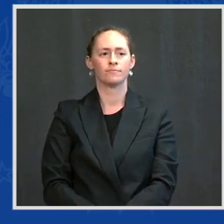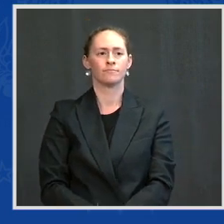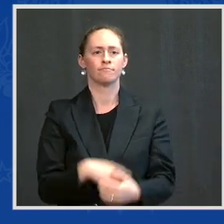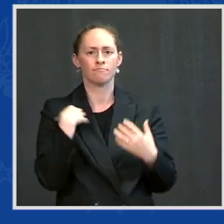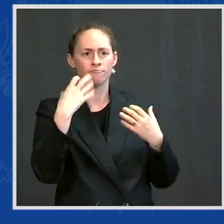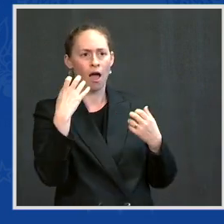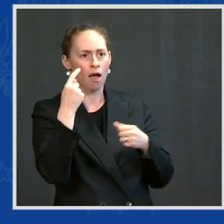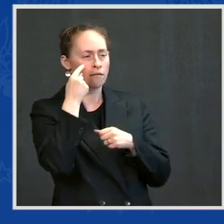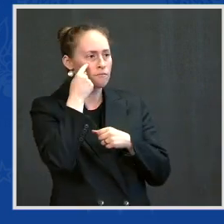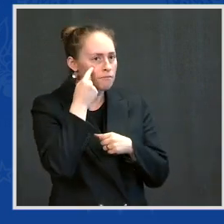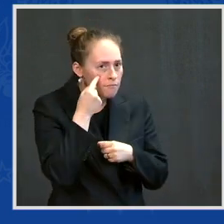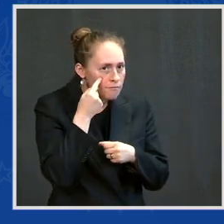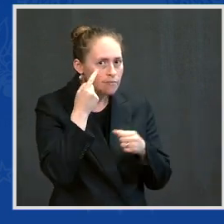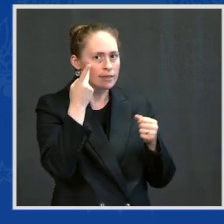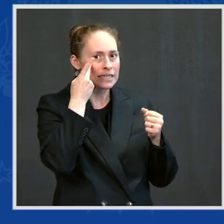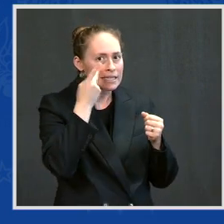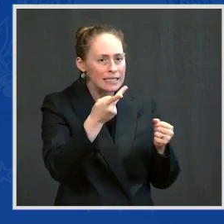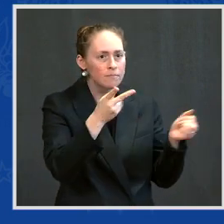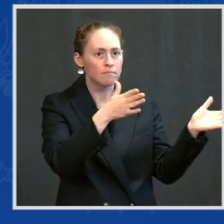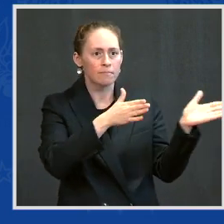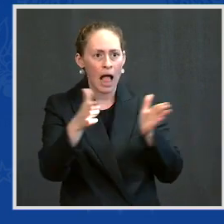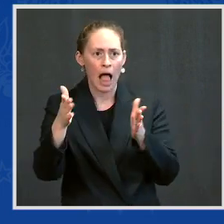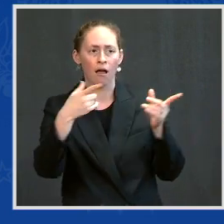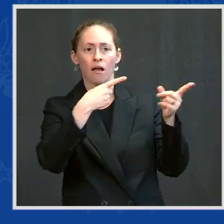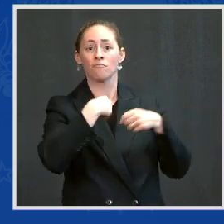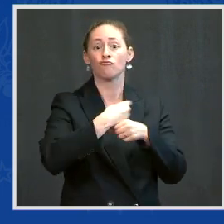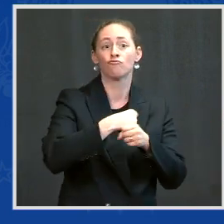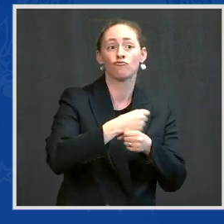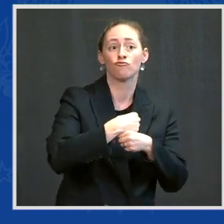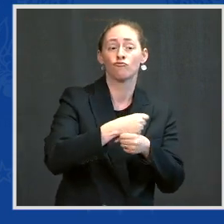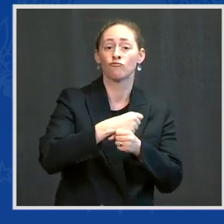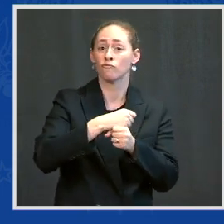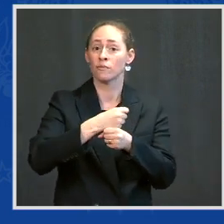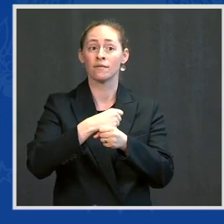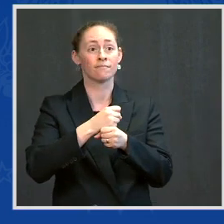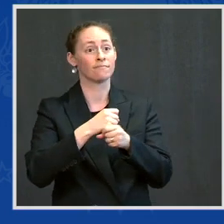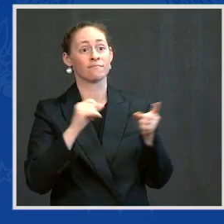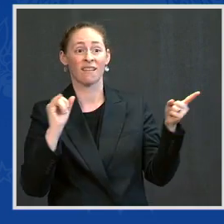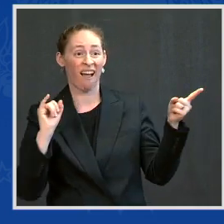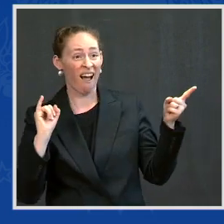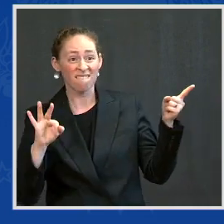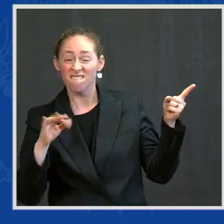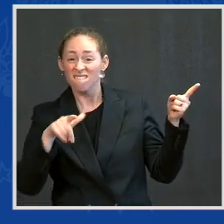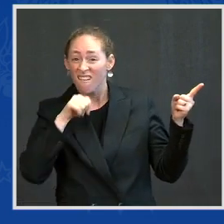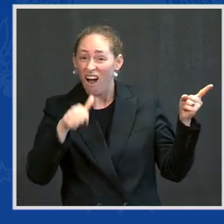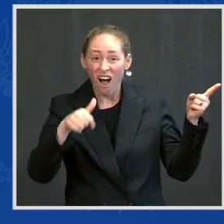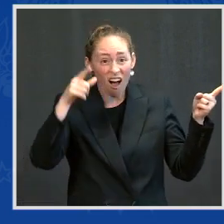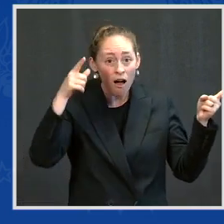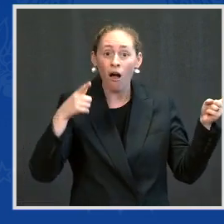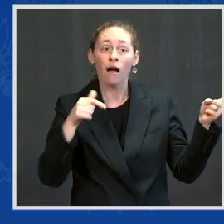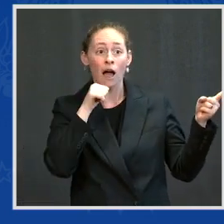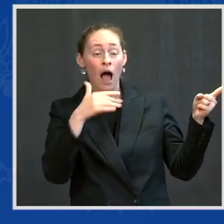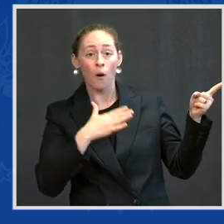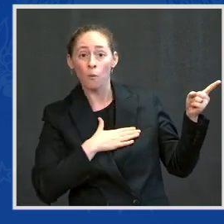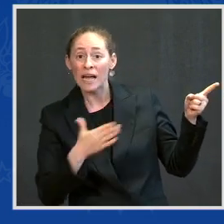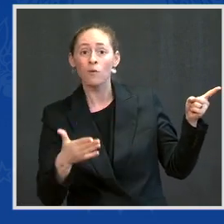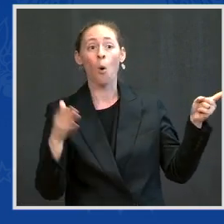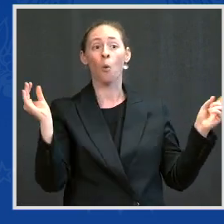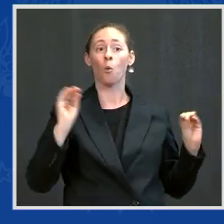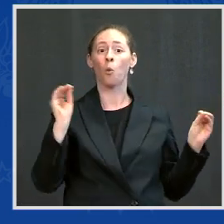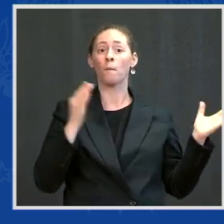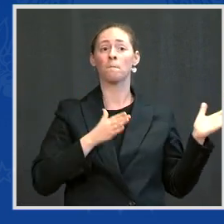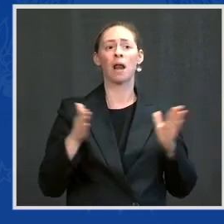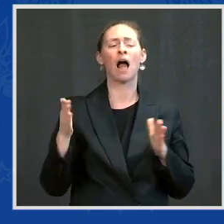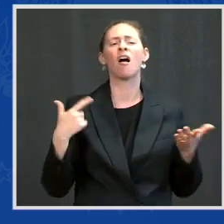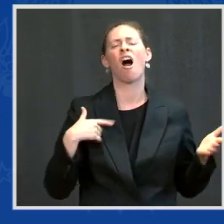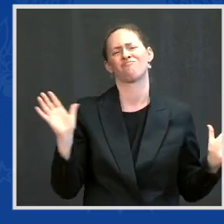And so if that was the case, I would not meet unless there was some outline made that my Secretary of State and others would have